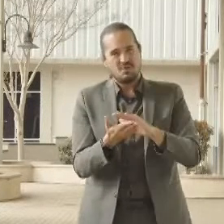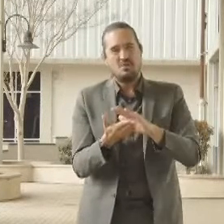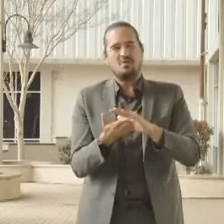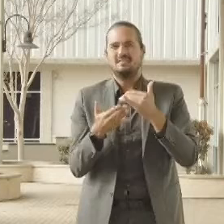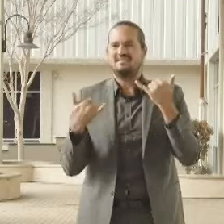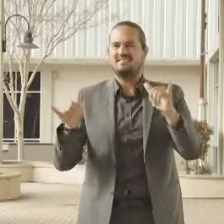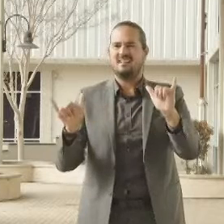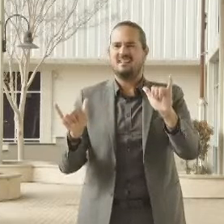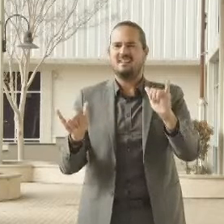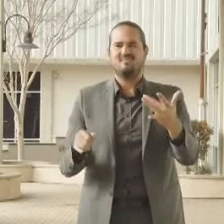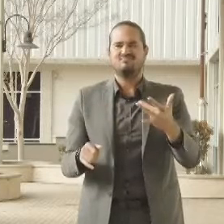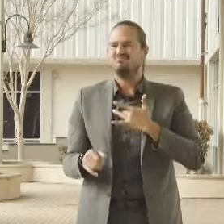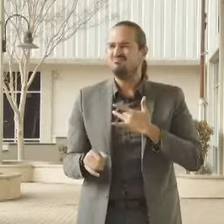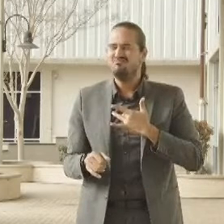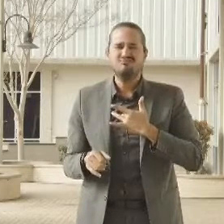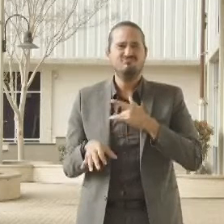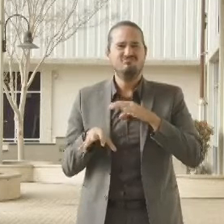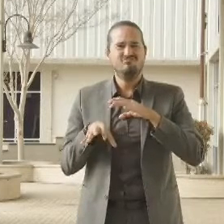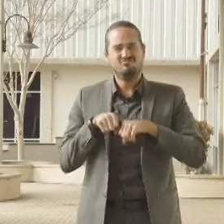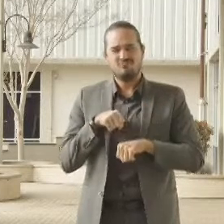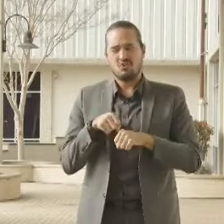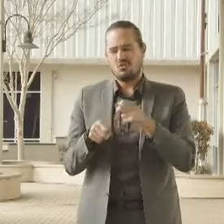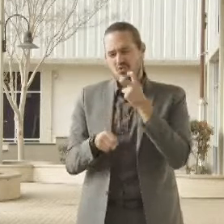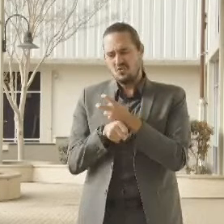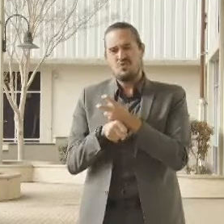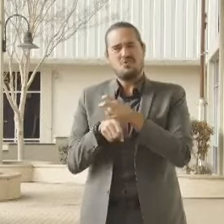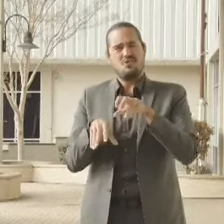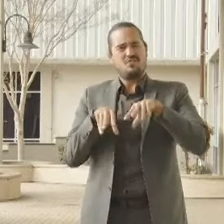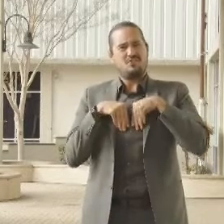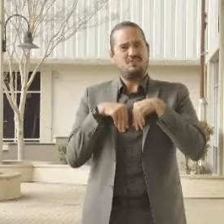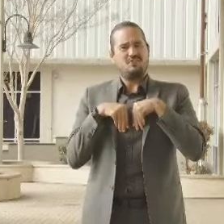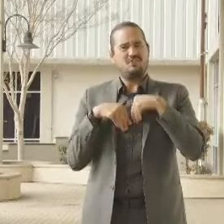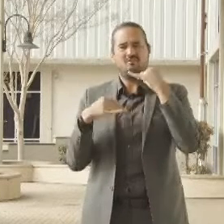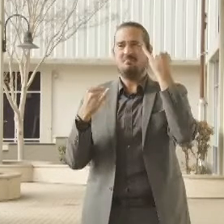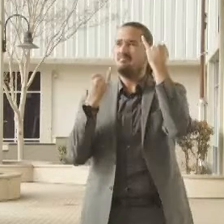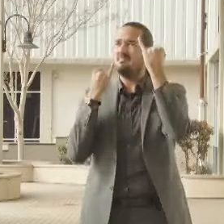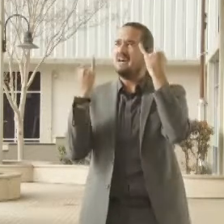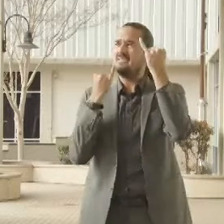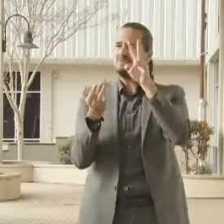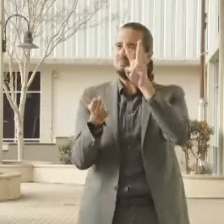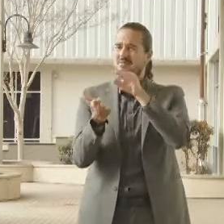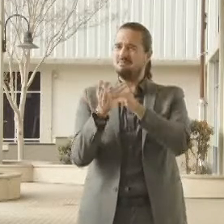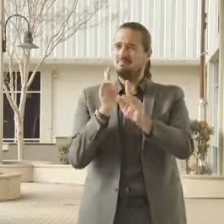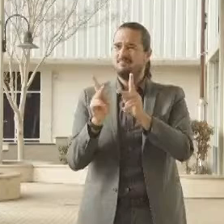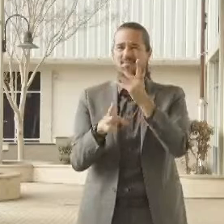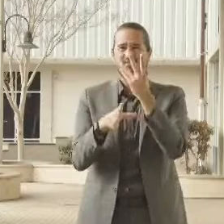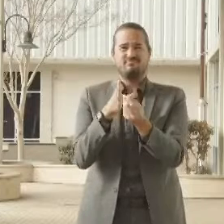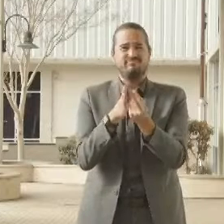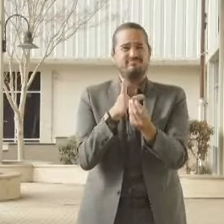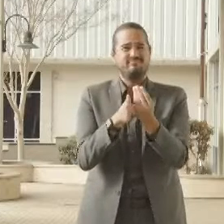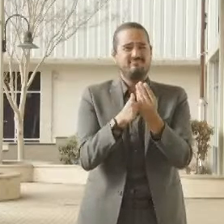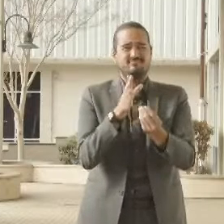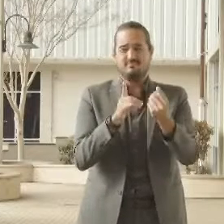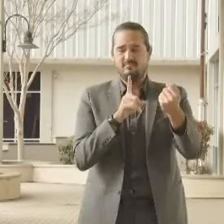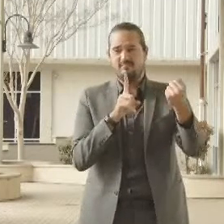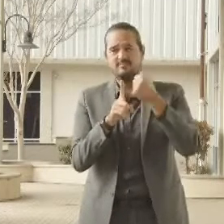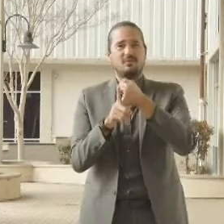us, to imagine that we've lost so many people from this pandemic in our community.